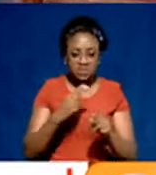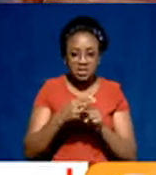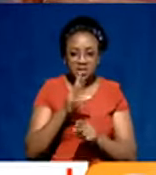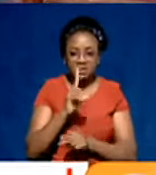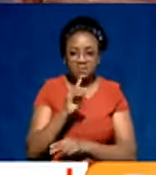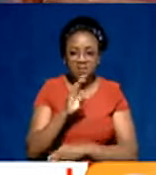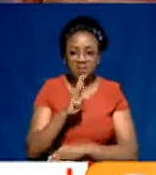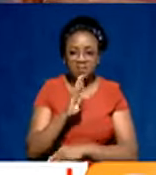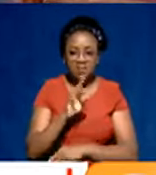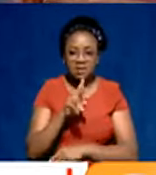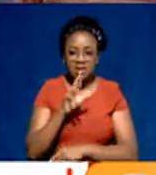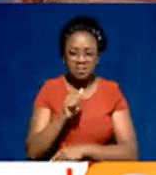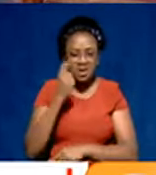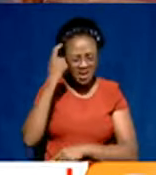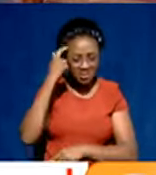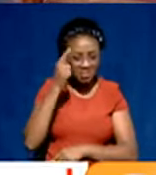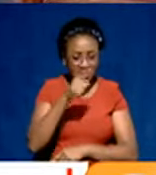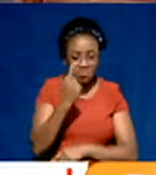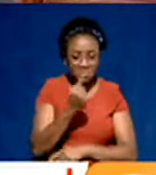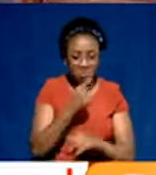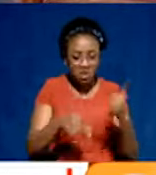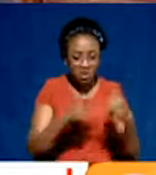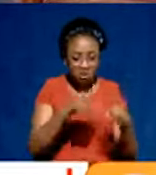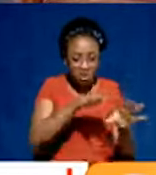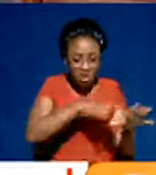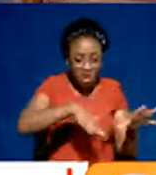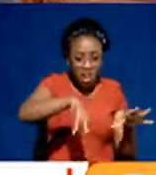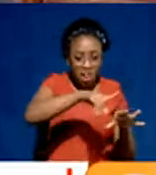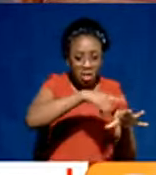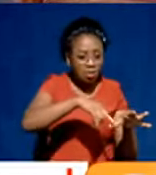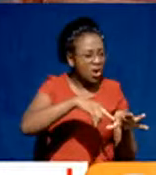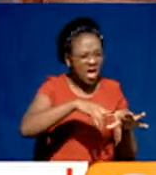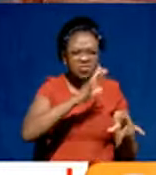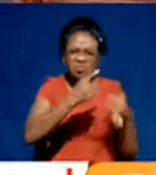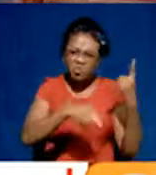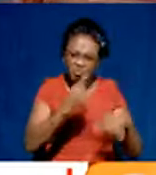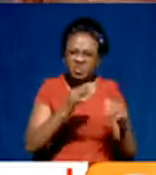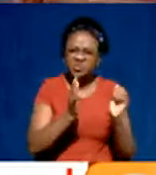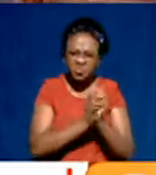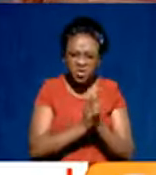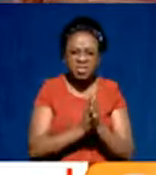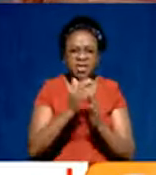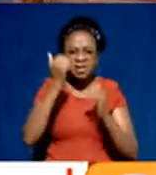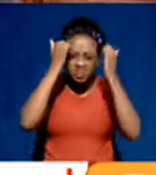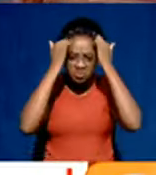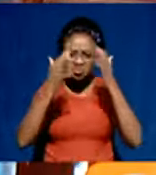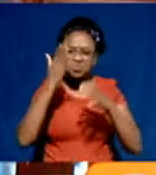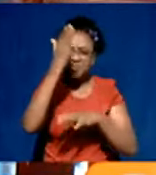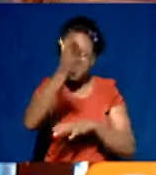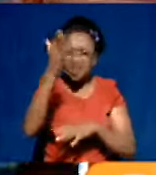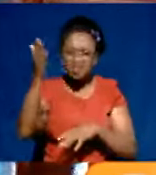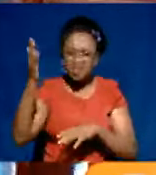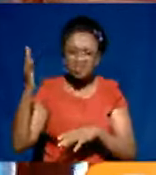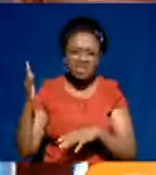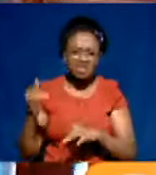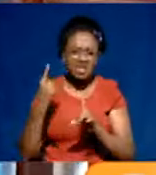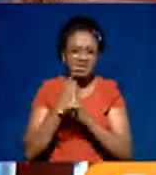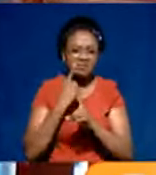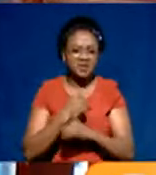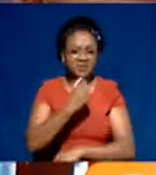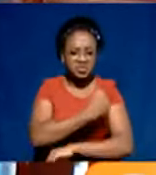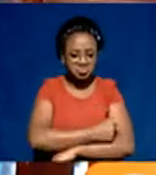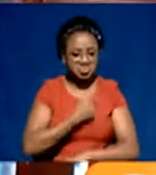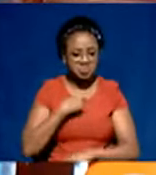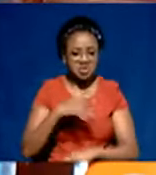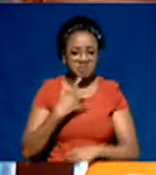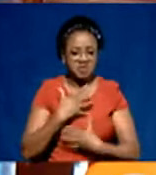just know you're not competing only with Kwangede students, people in Alliance. So I'm grateful for that confidence, that encouragement word